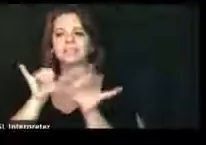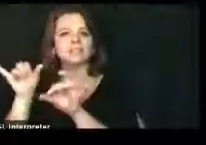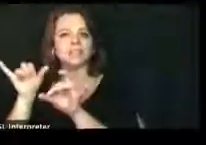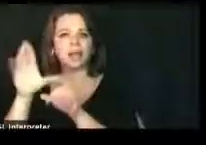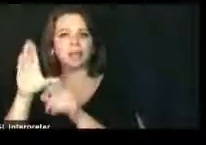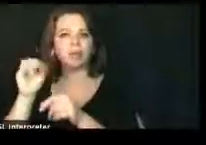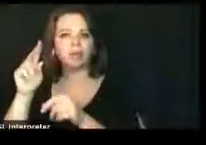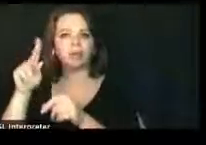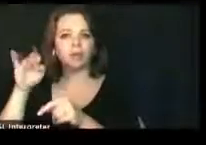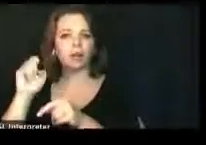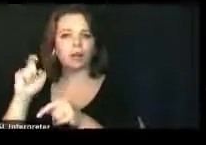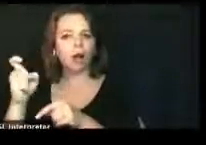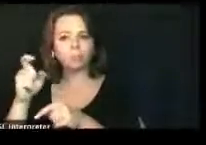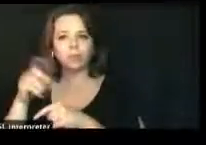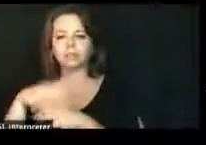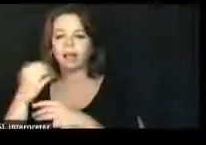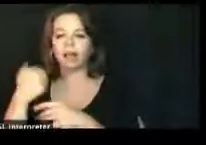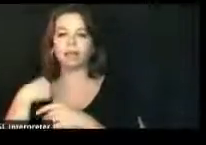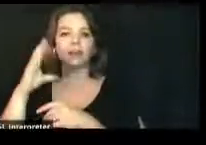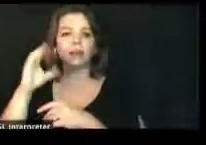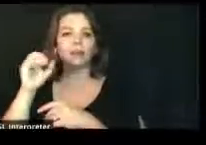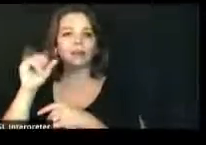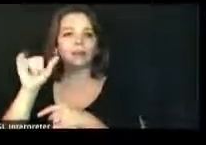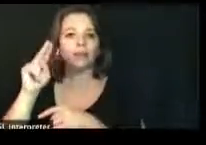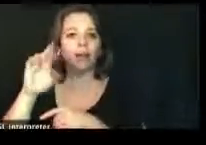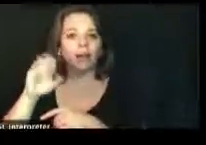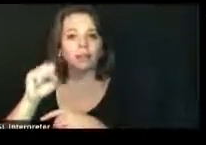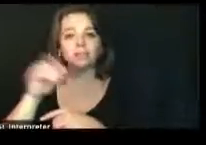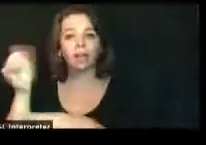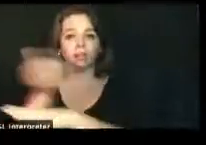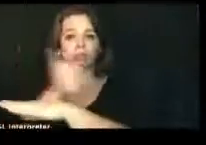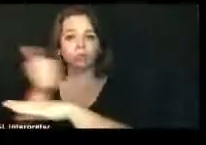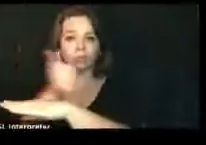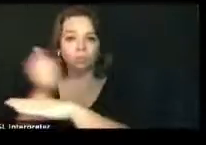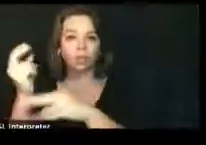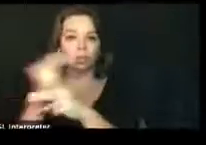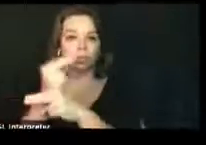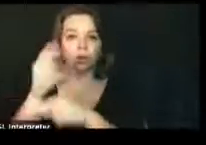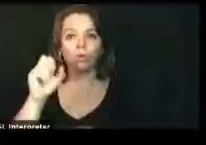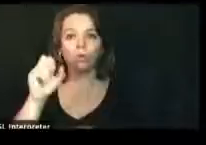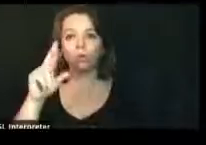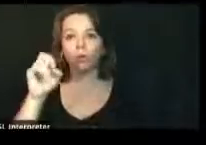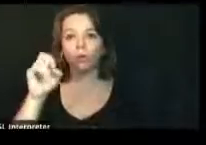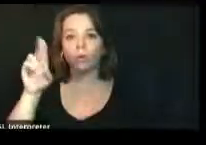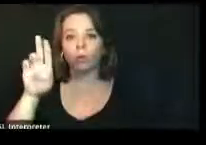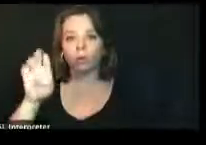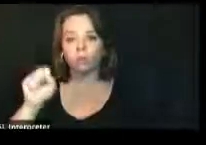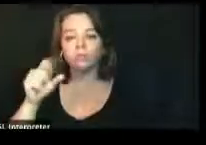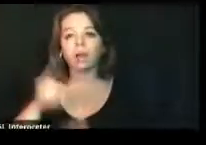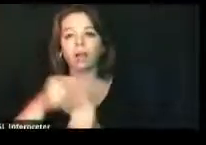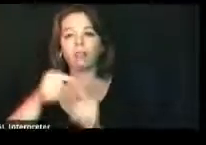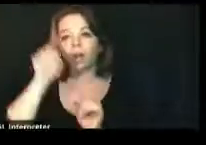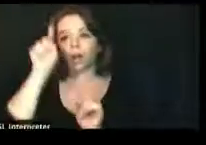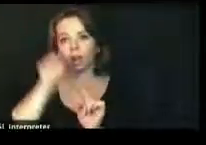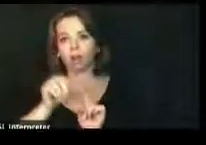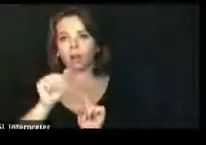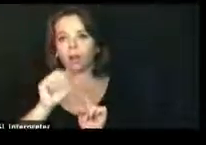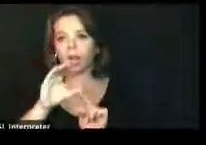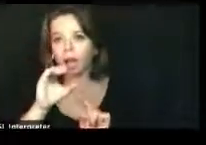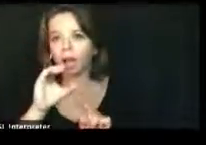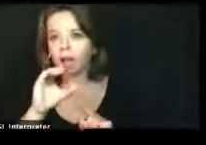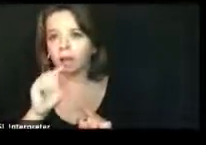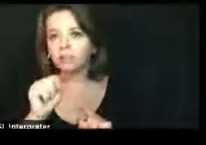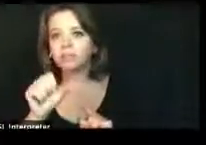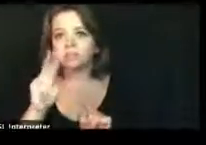of canyons and transportation corridors. Then you go down to Acton, down to Santa Clarita,